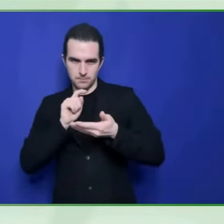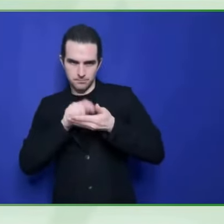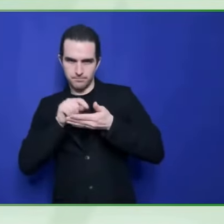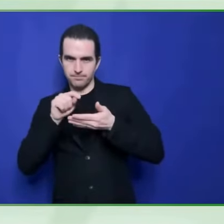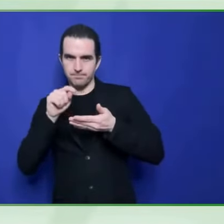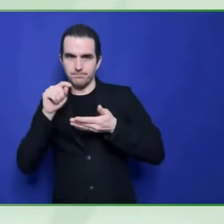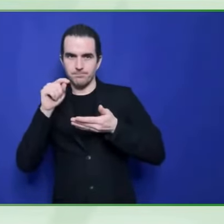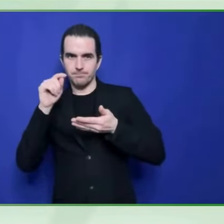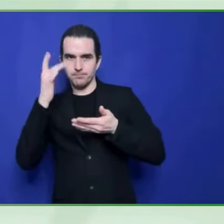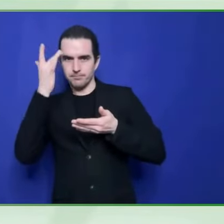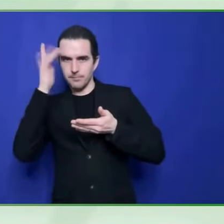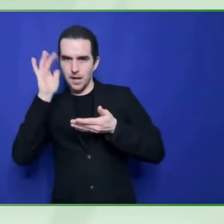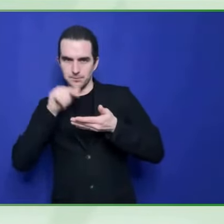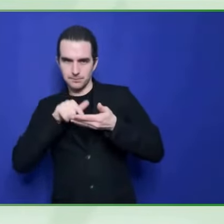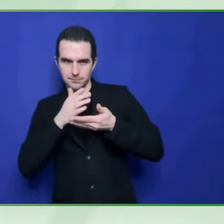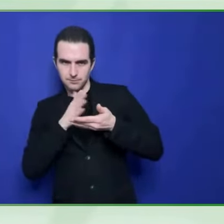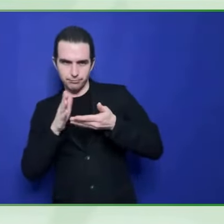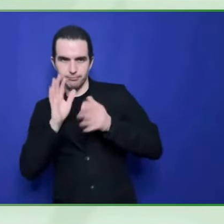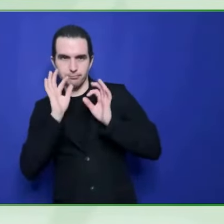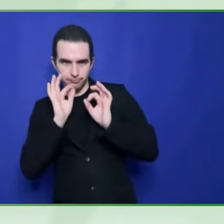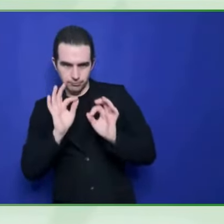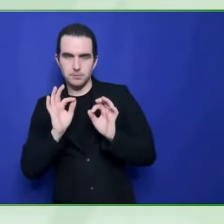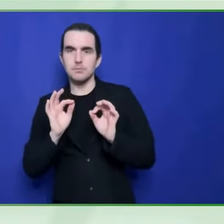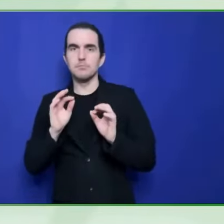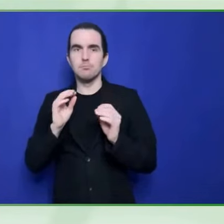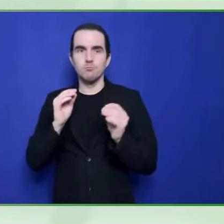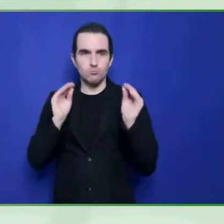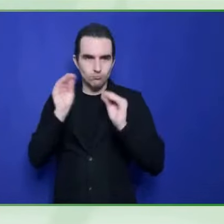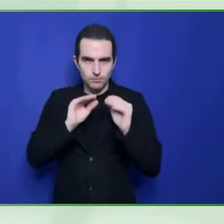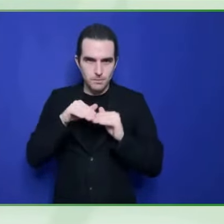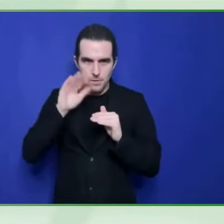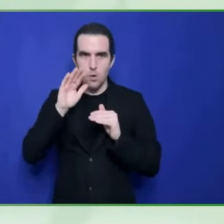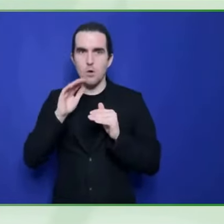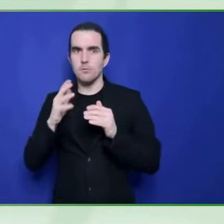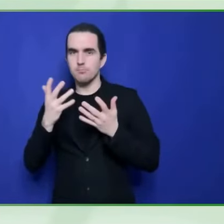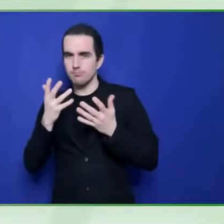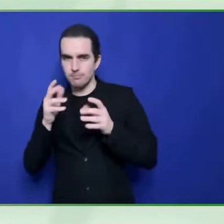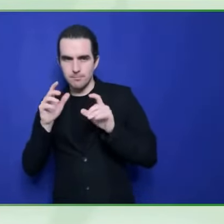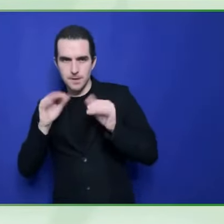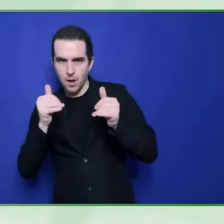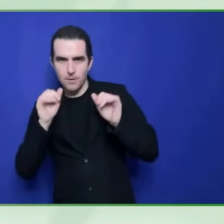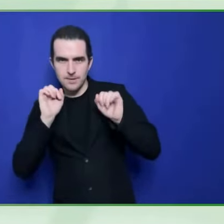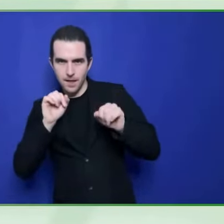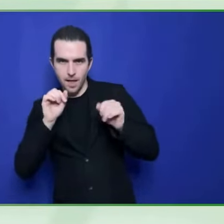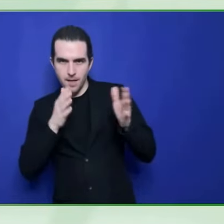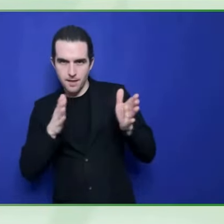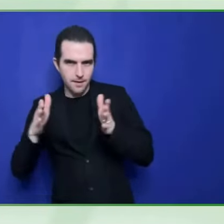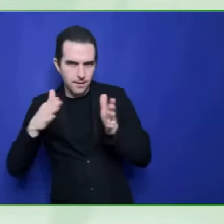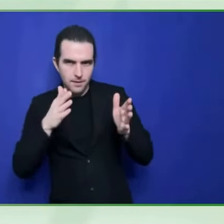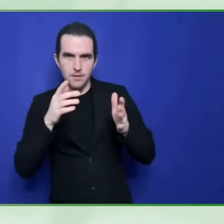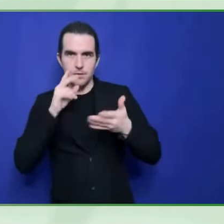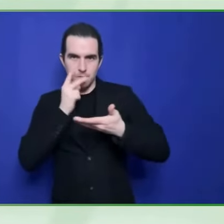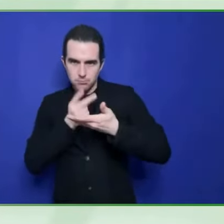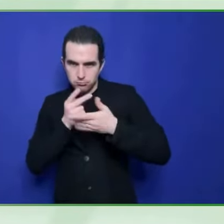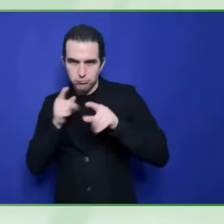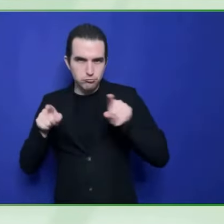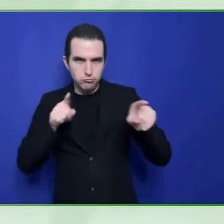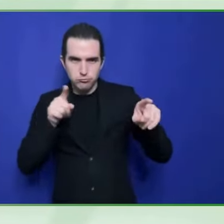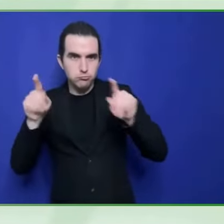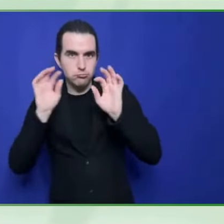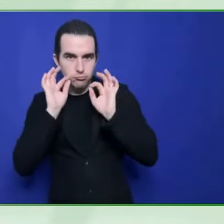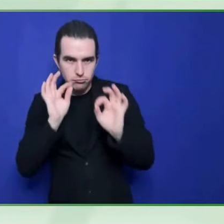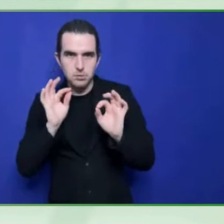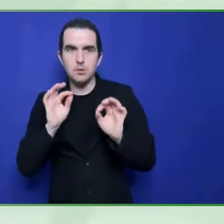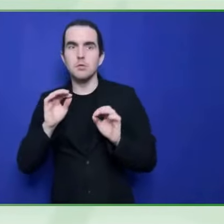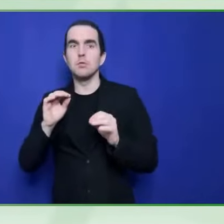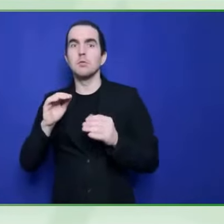infrastructure. Next slide, please. So what is Open Sidewalks? What I'm showing is a picture of a